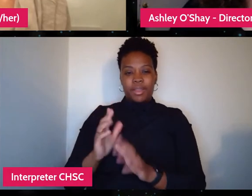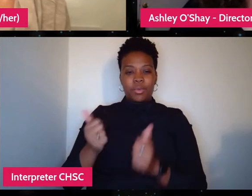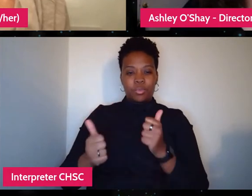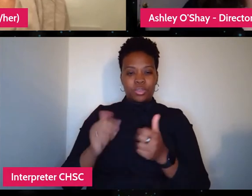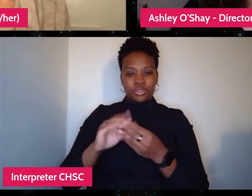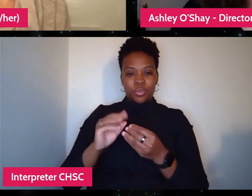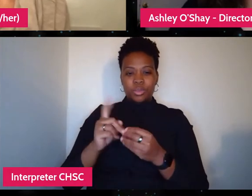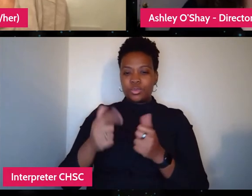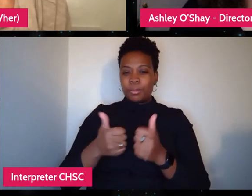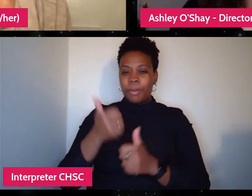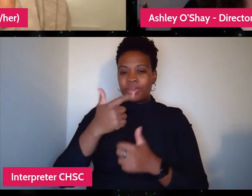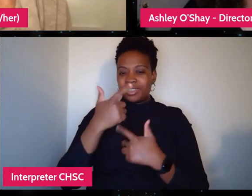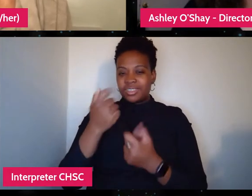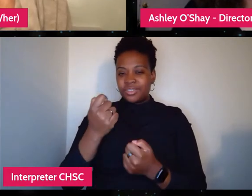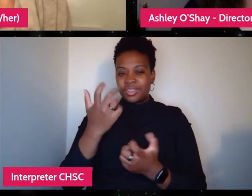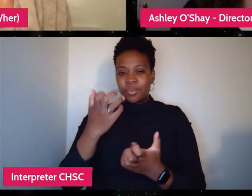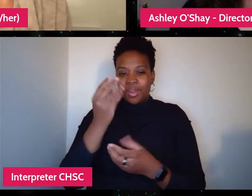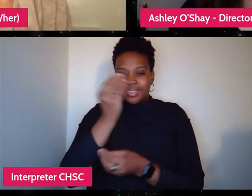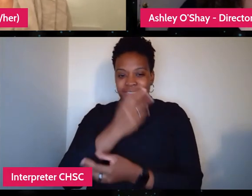in telling?